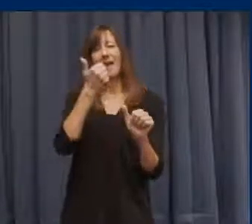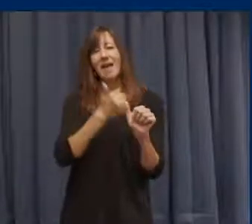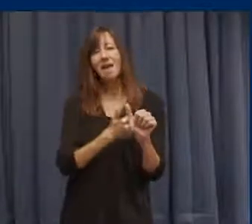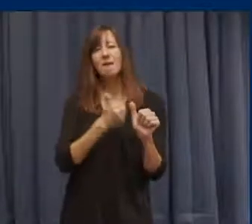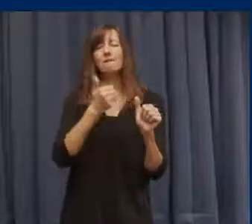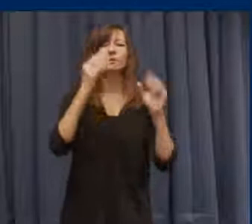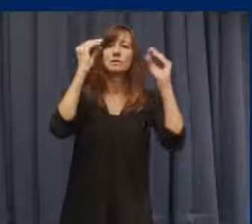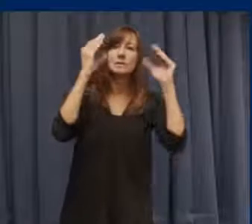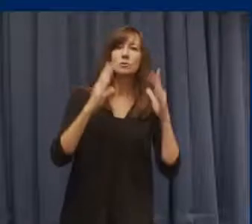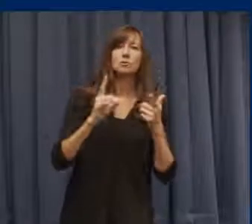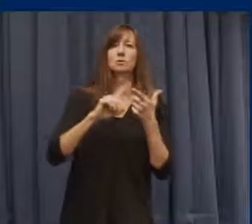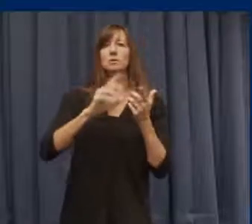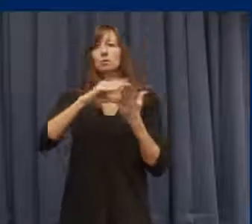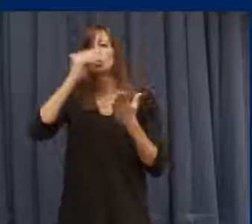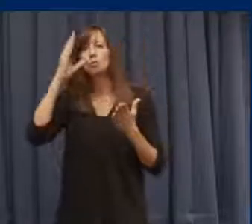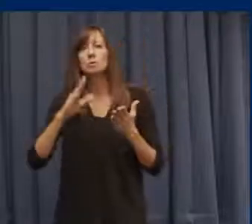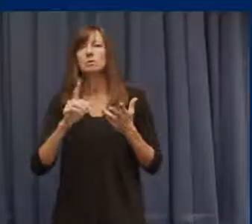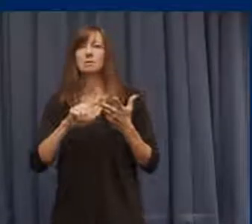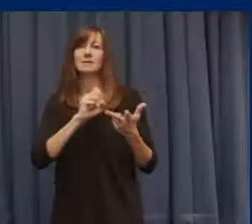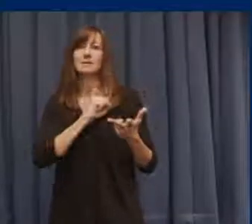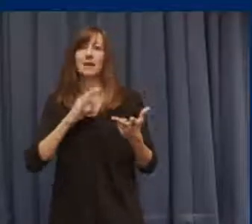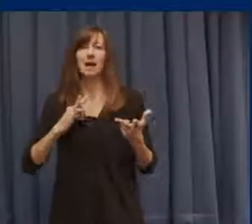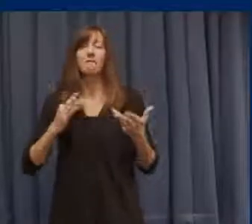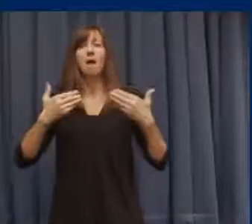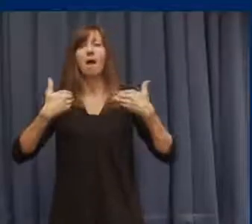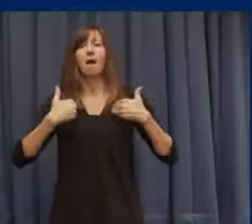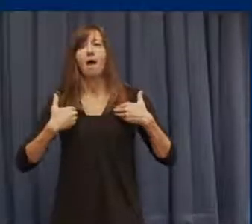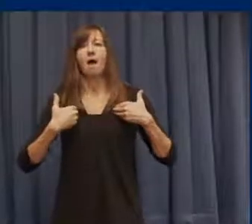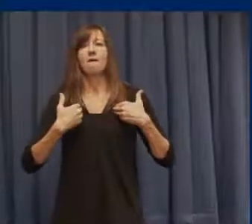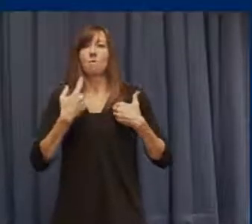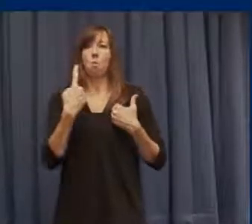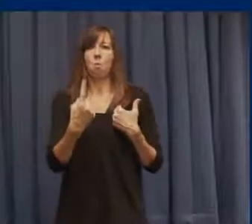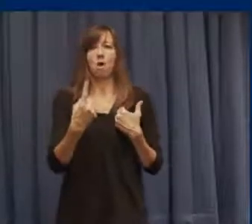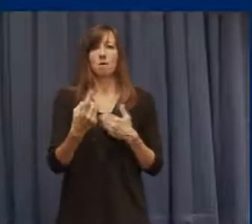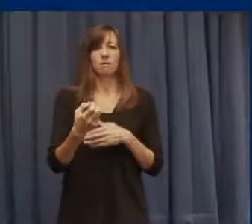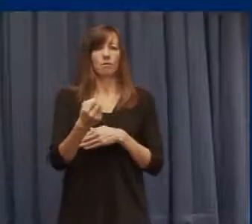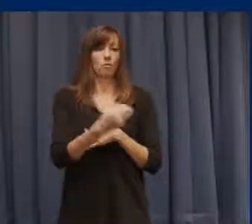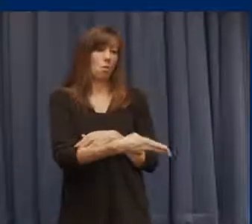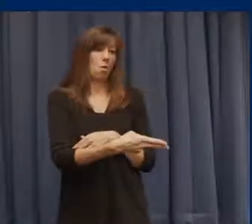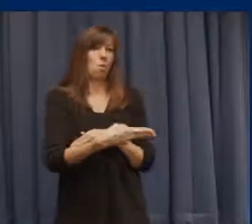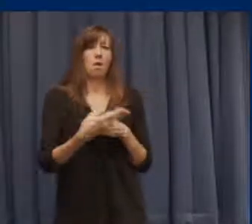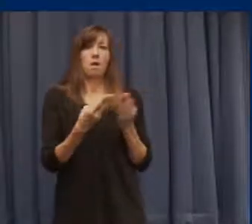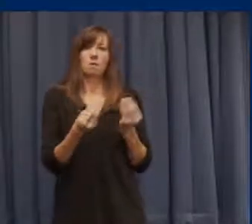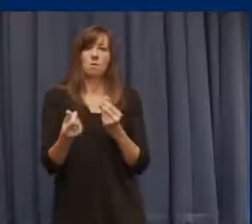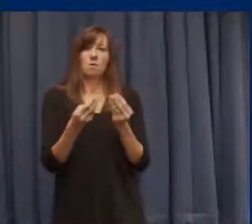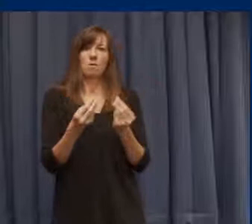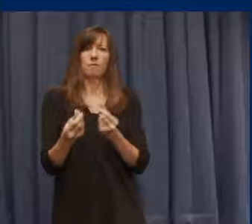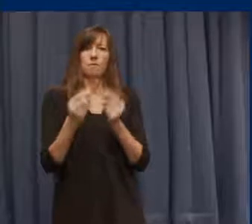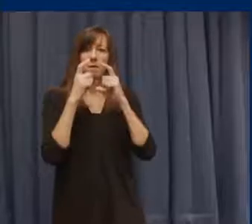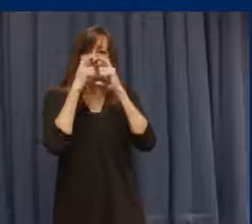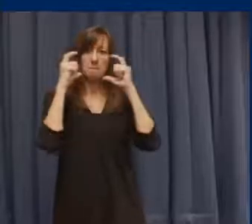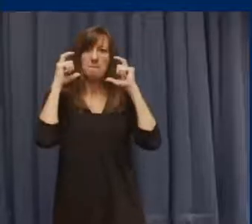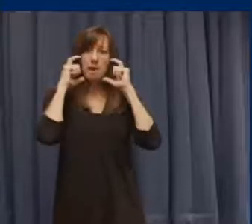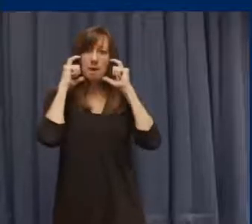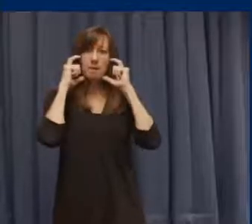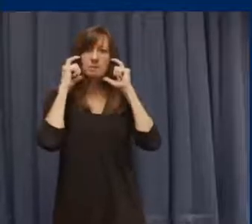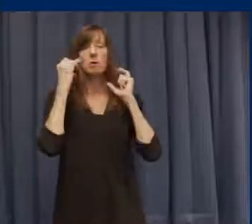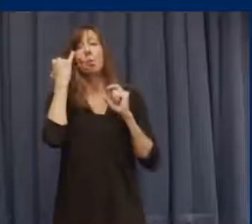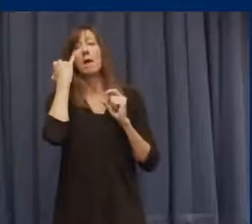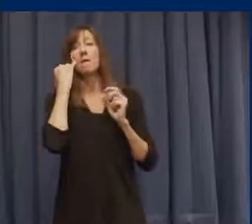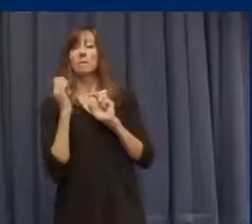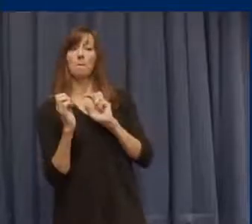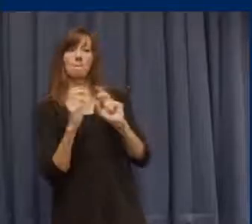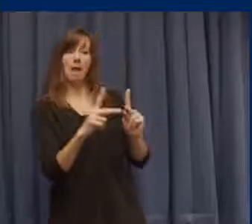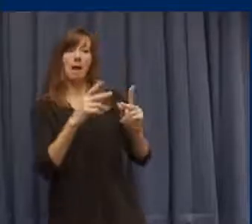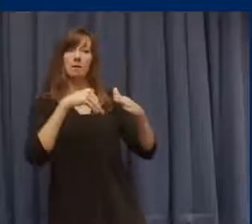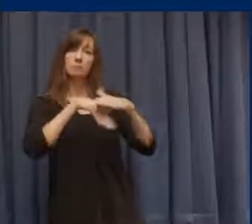at least one cloth disposable mask as they do get back into buildings, so we can, again, make sure